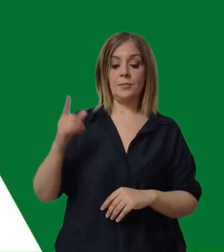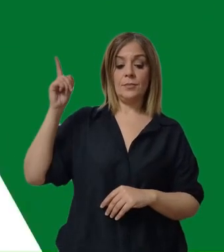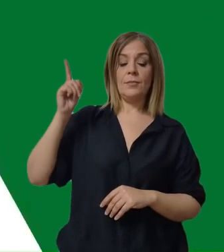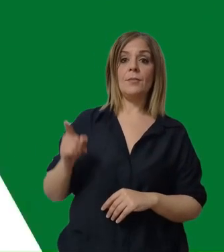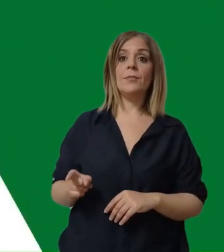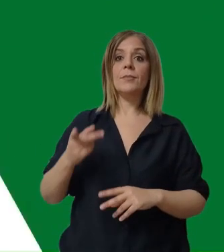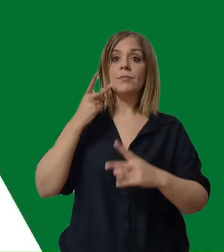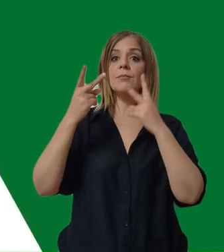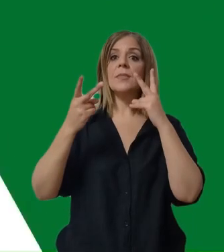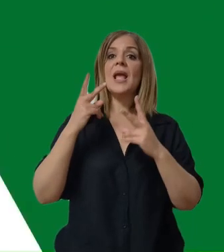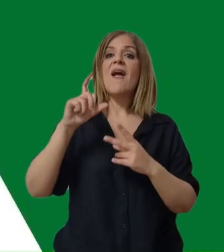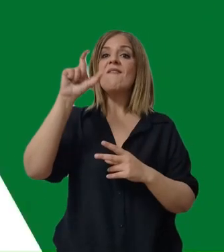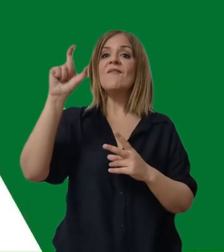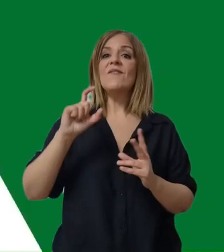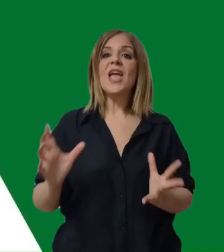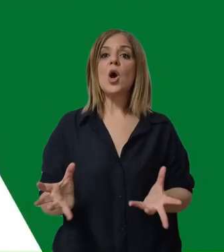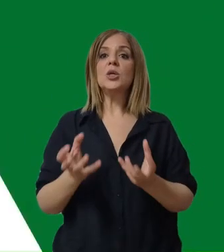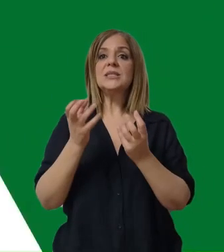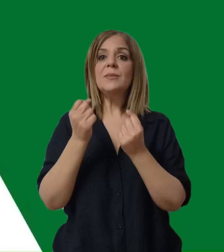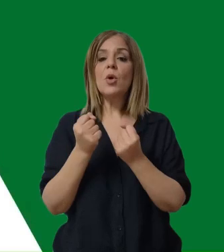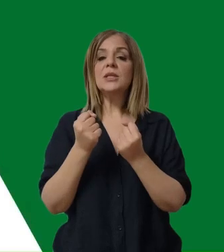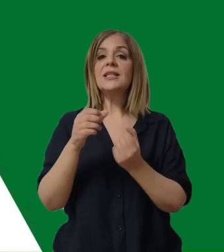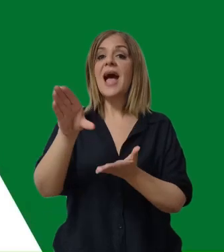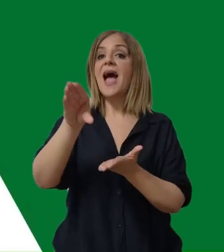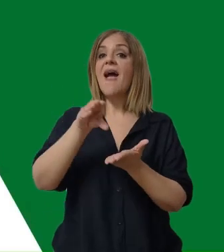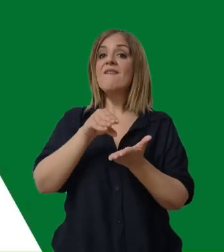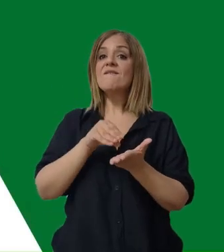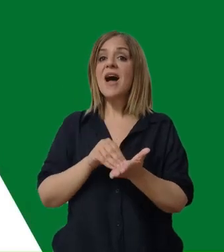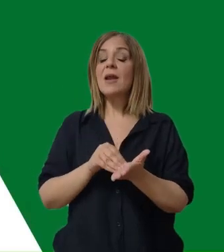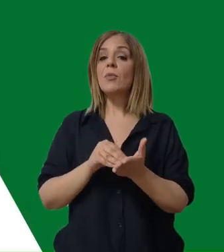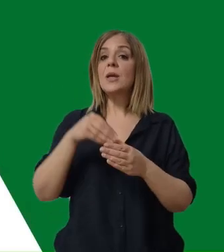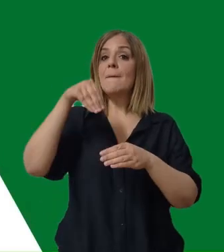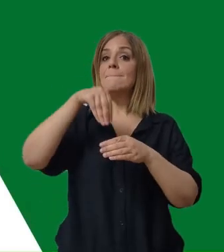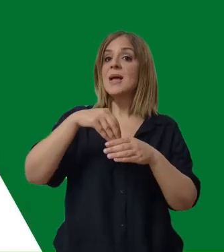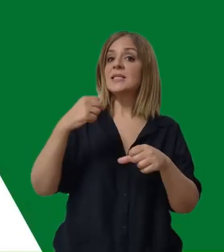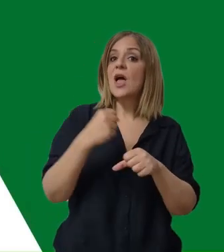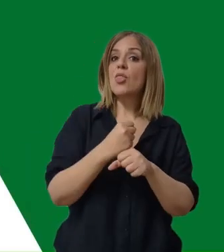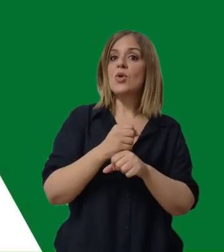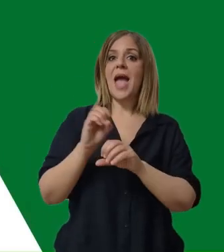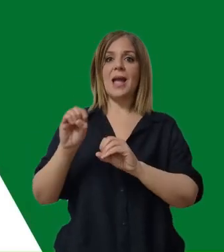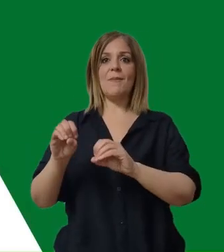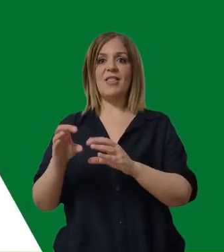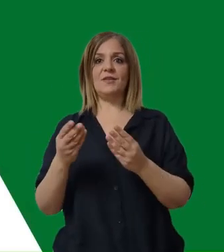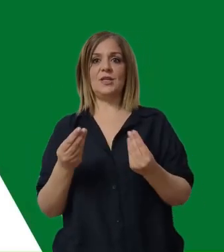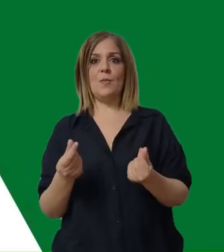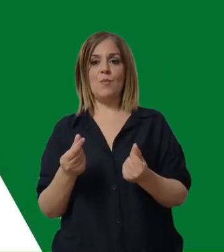how sustainability is applied in professions and vocational